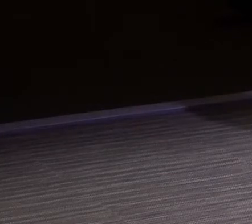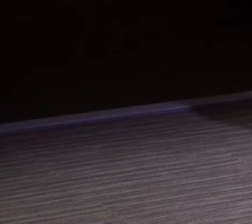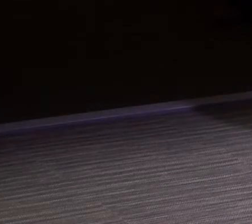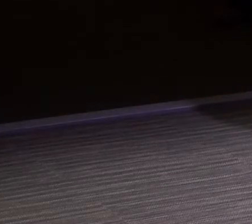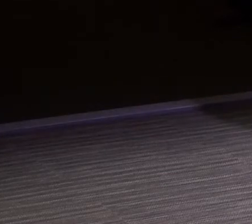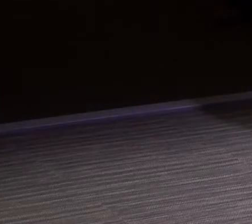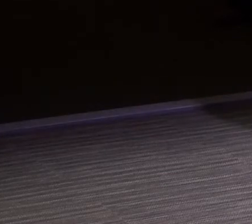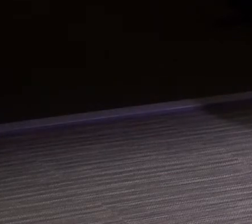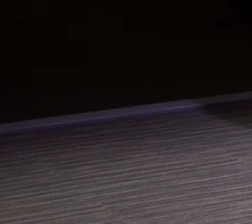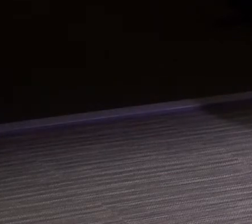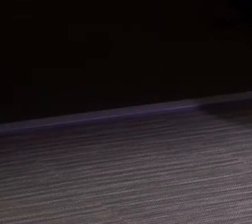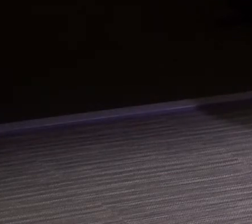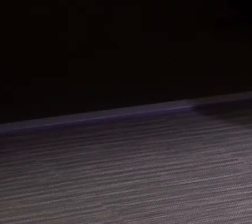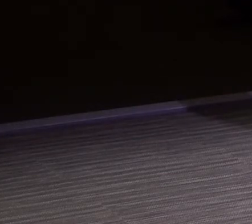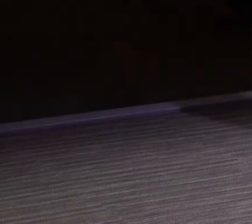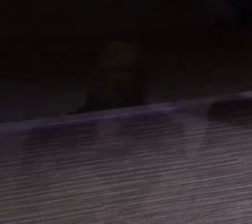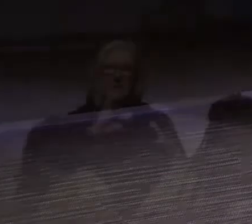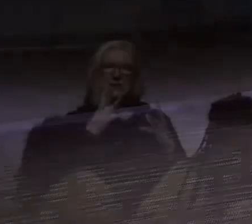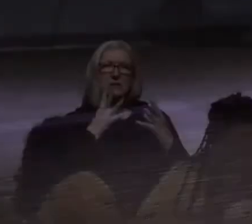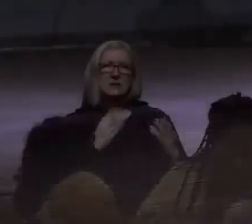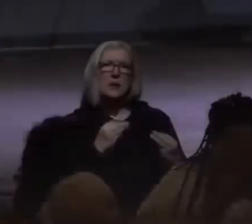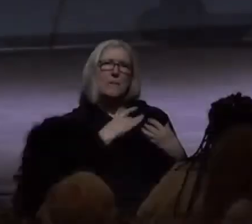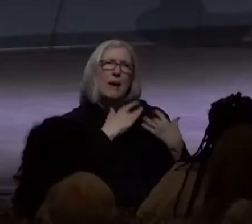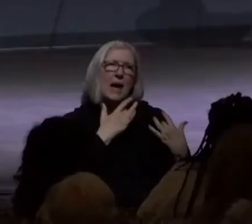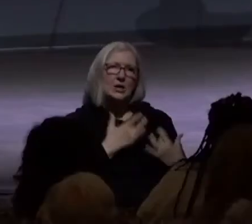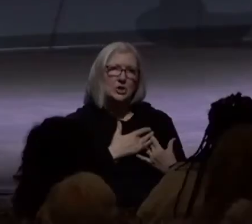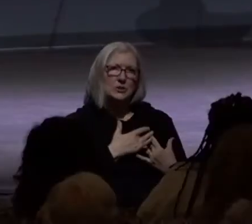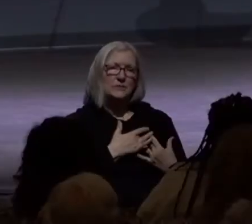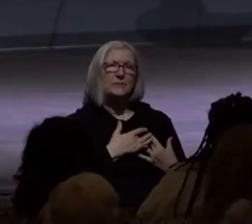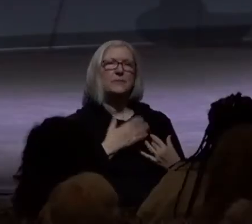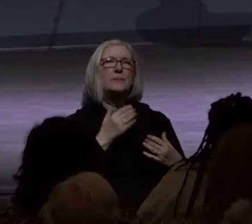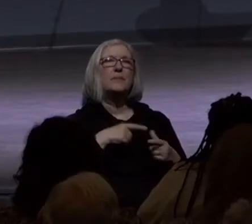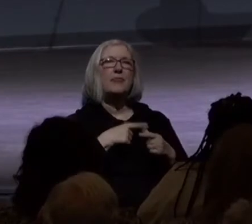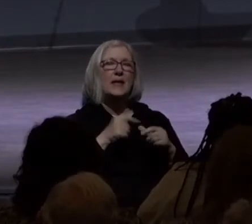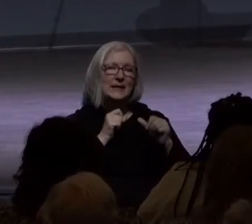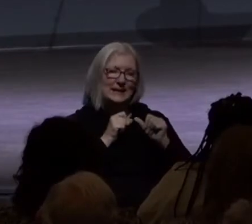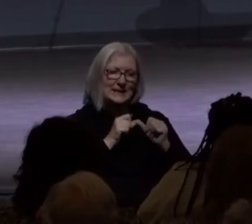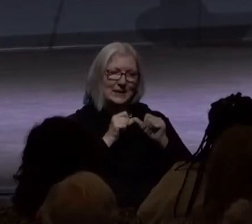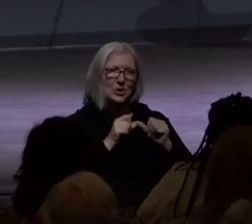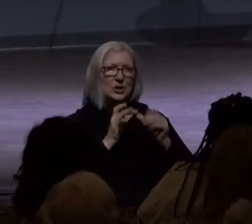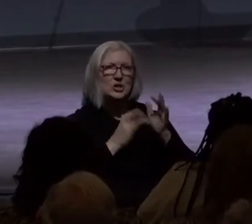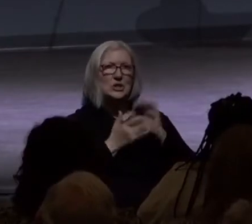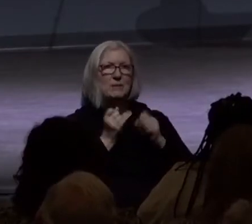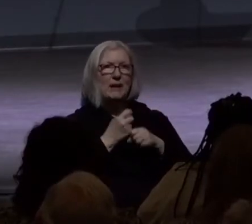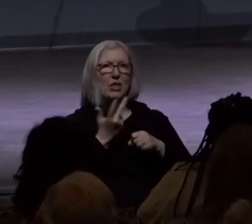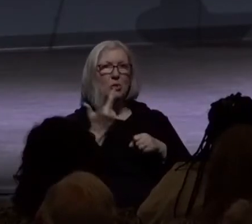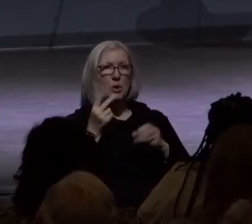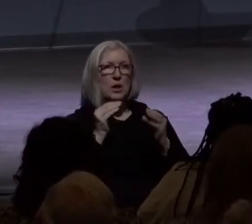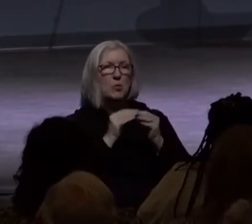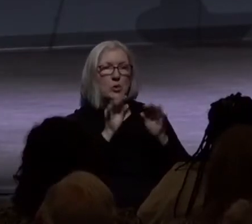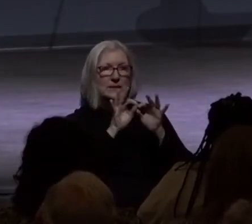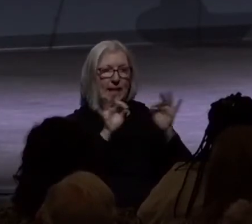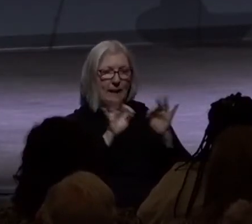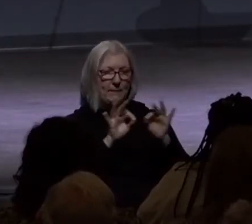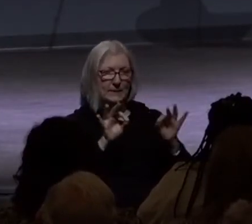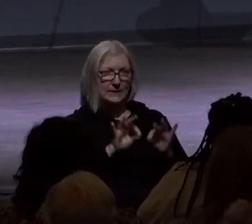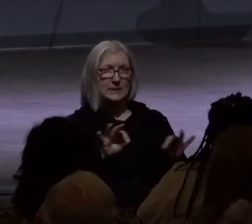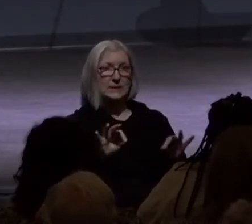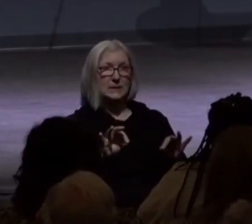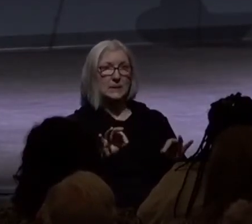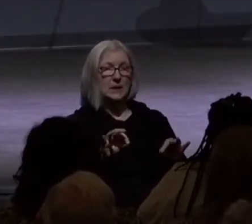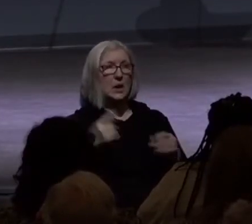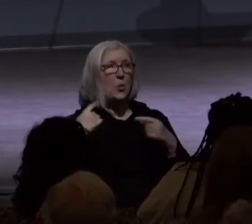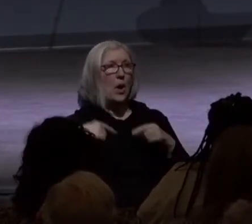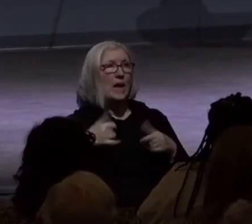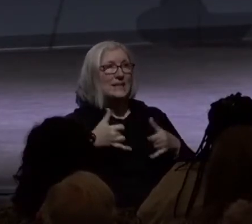The compassion of Christ, right? But it continues on because Jesus makes three more statements. While he was still speaking to her,